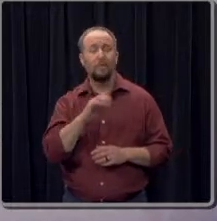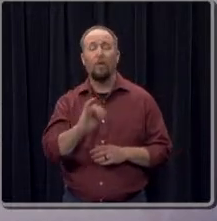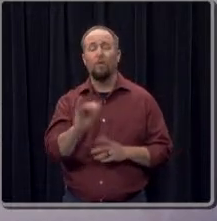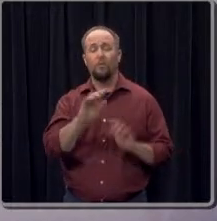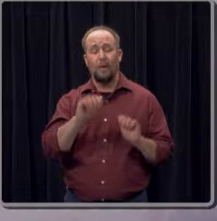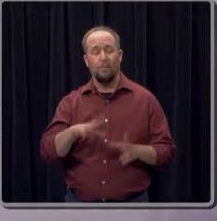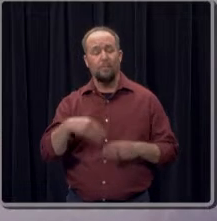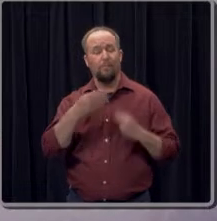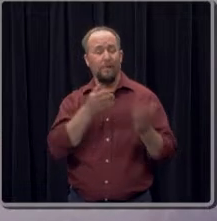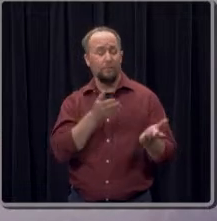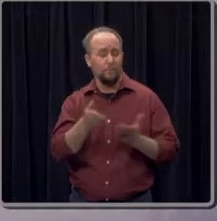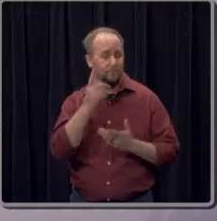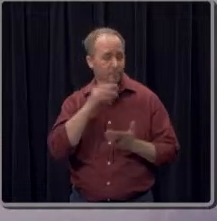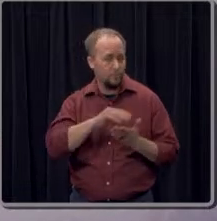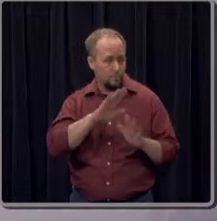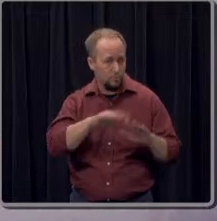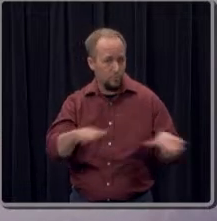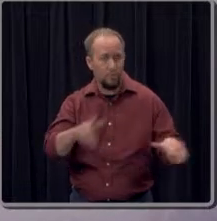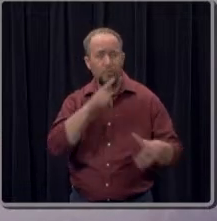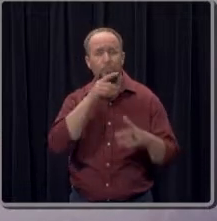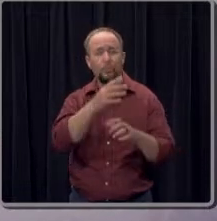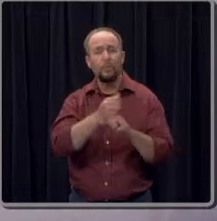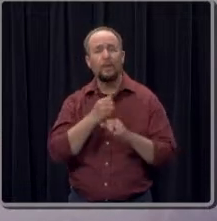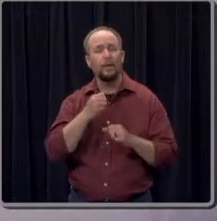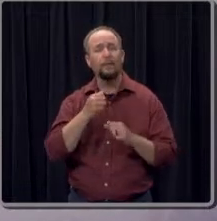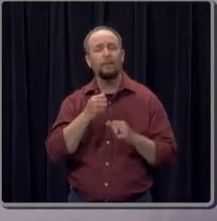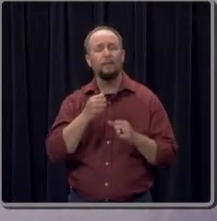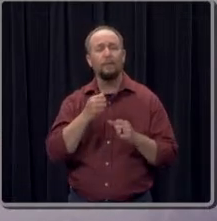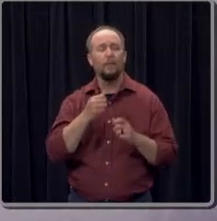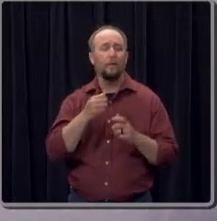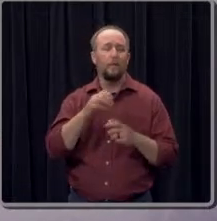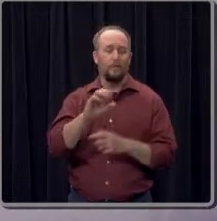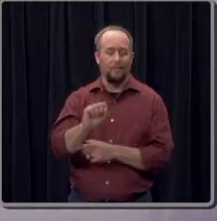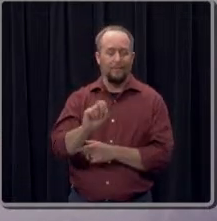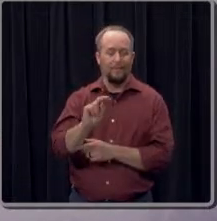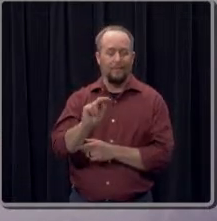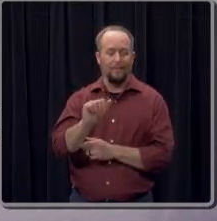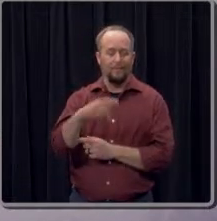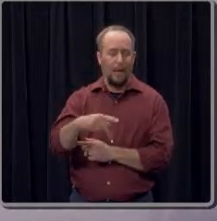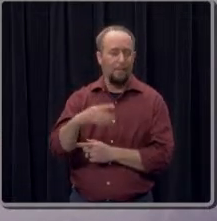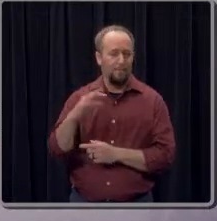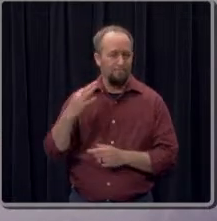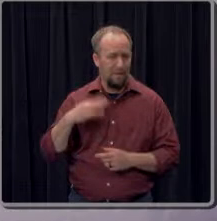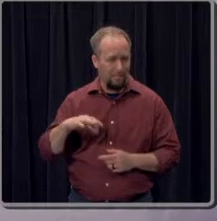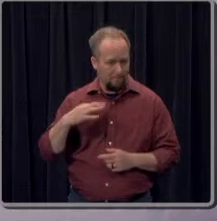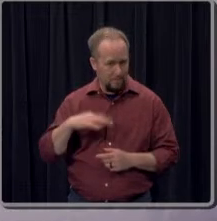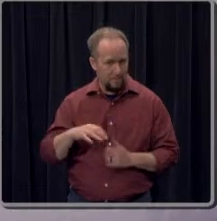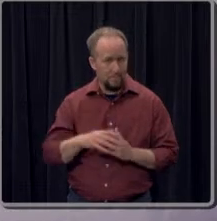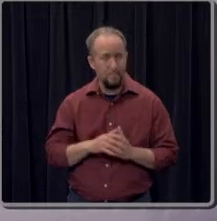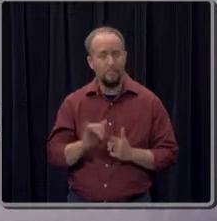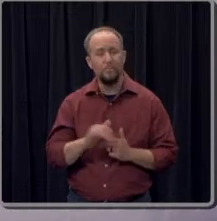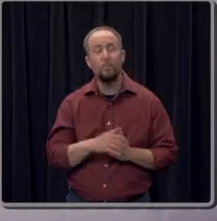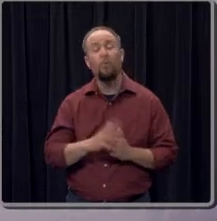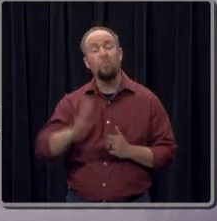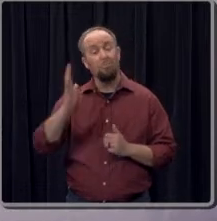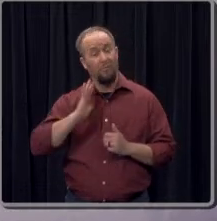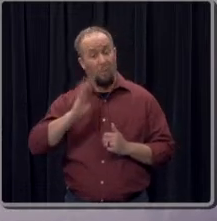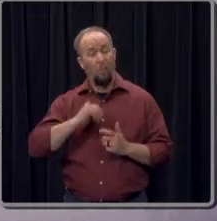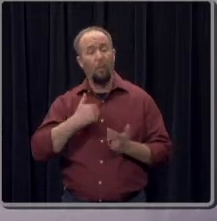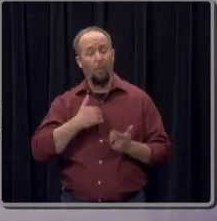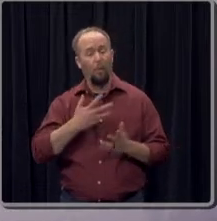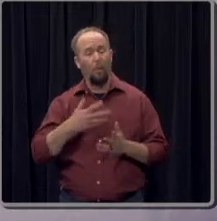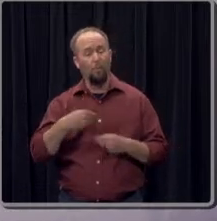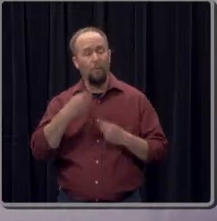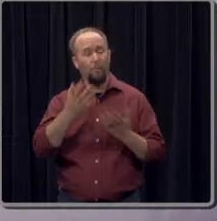serve children that receive public assistance that includes SNAP. So in the past, we've been able to do